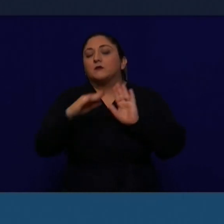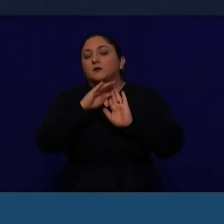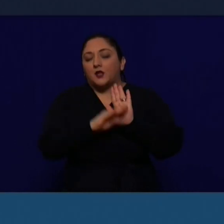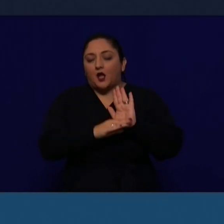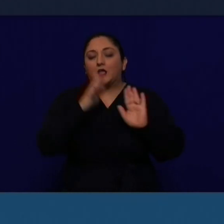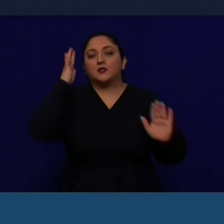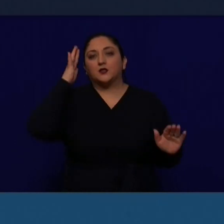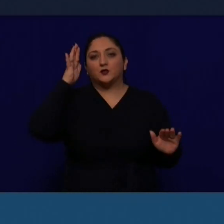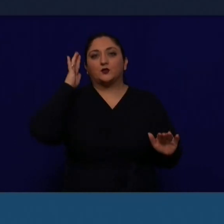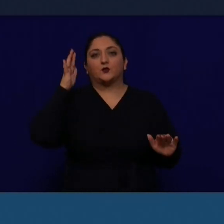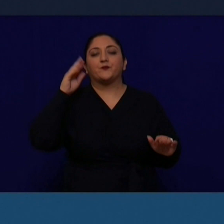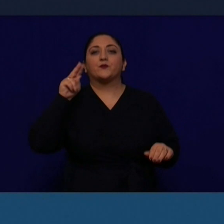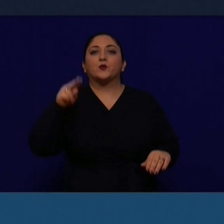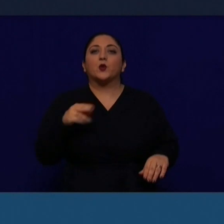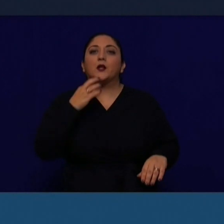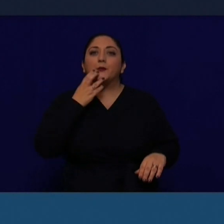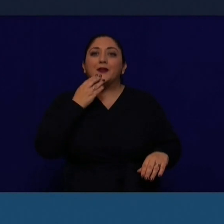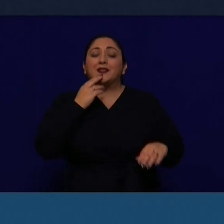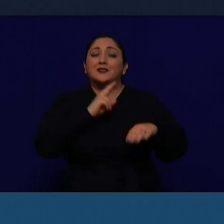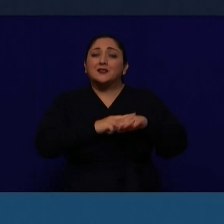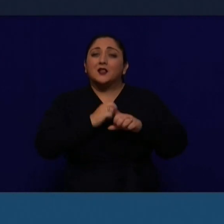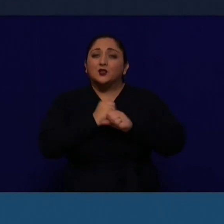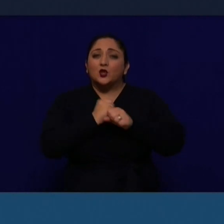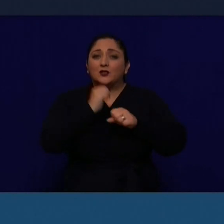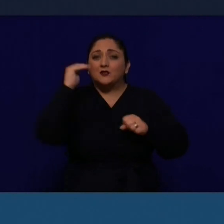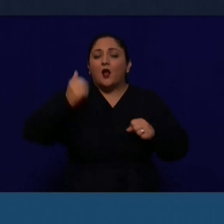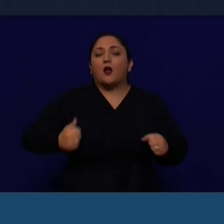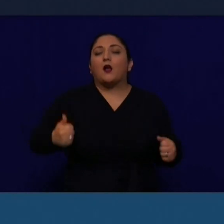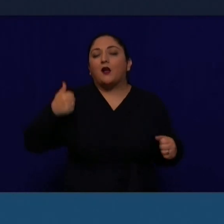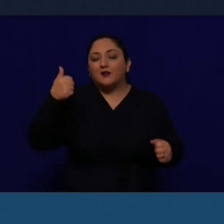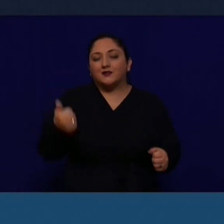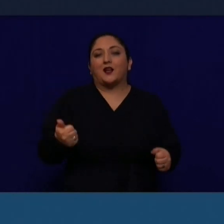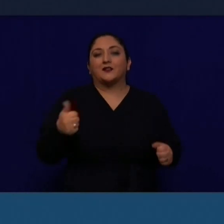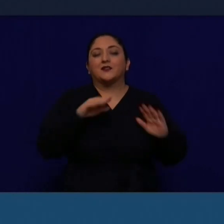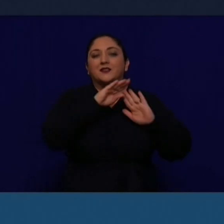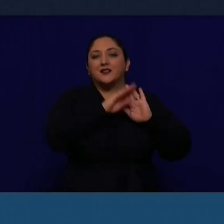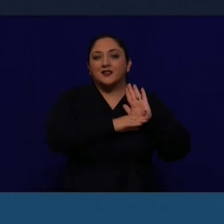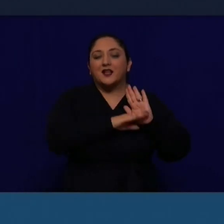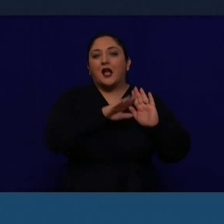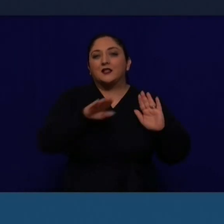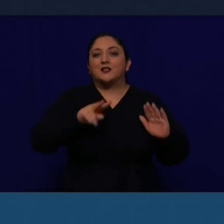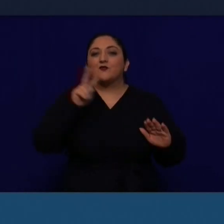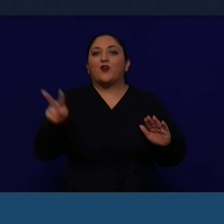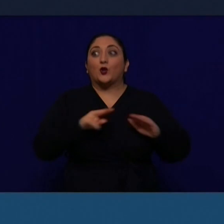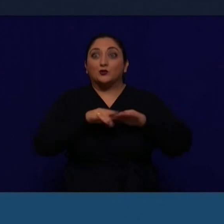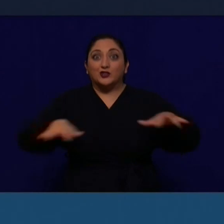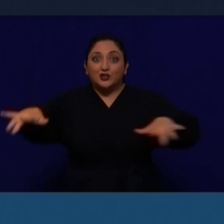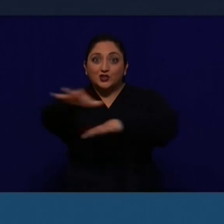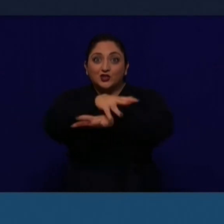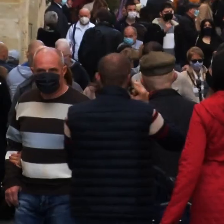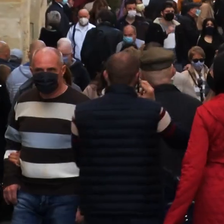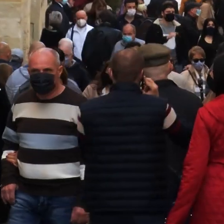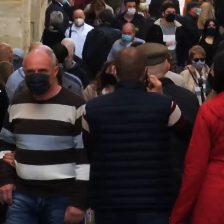ħadu l-infezzjoni din il-ġimgħa kienet ta' 38.9, xi ħaġa pożittiva li fi kliem is-Supretendent tas-Saħħa